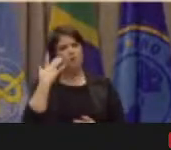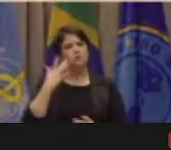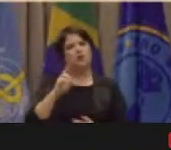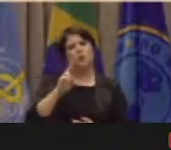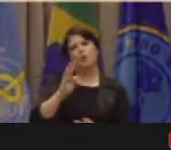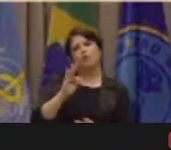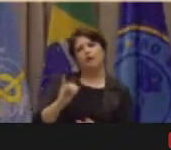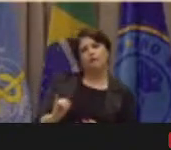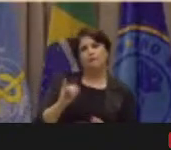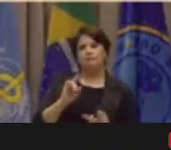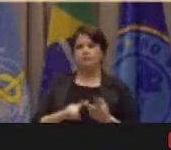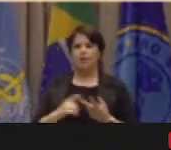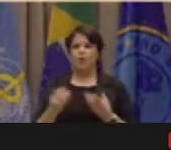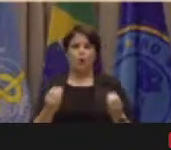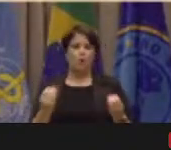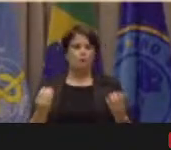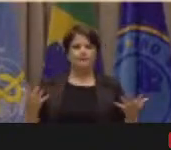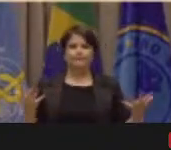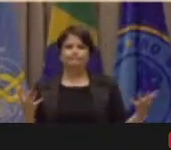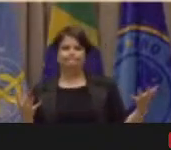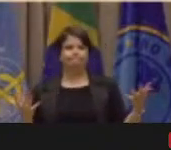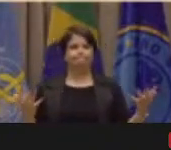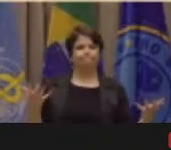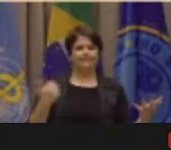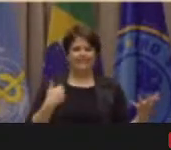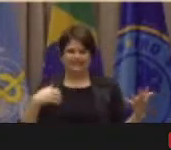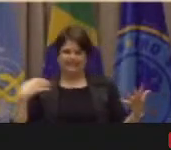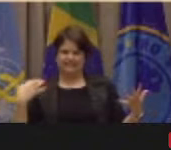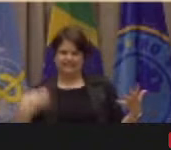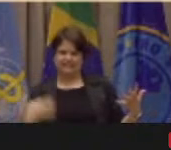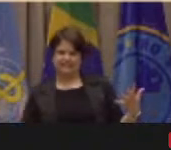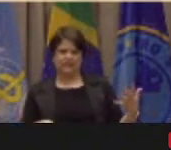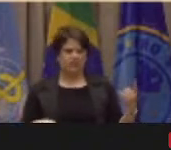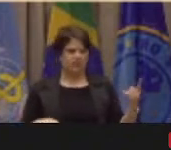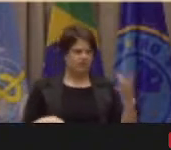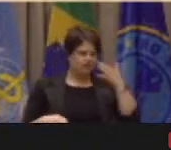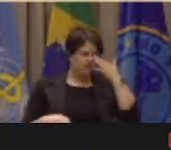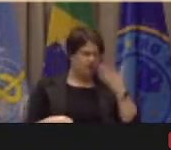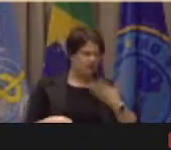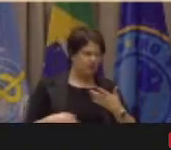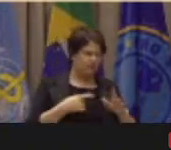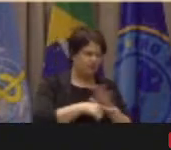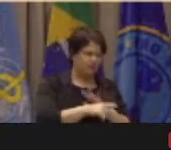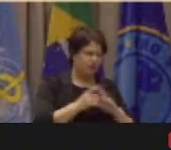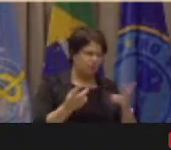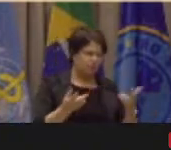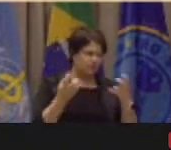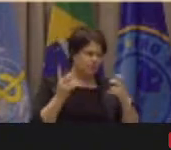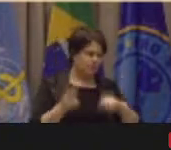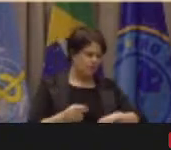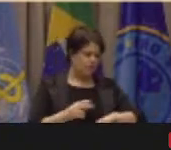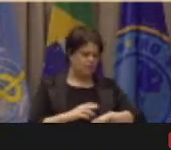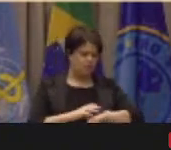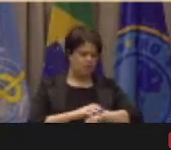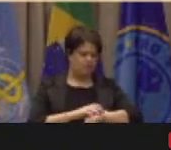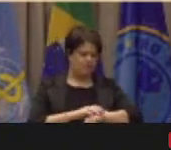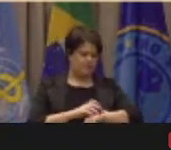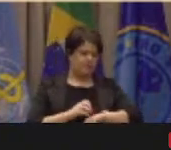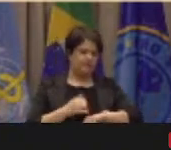death, of ICU deaths, I don't know if it makes sense. I have noticed the